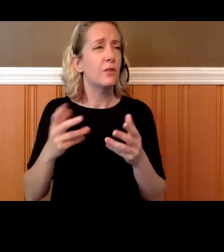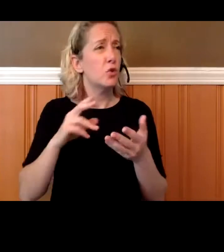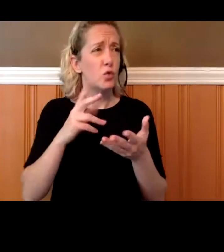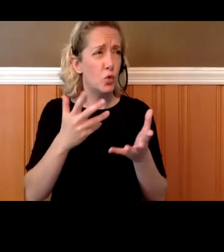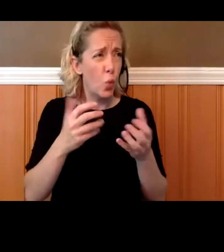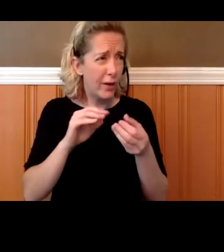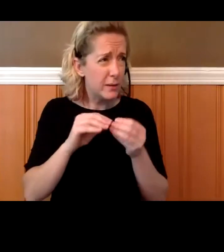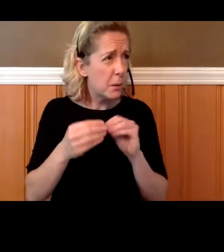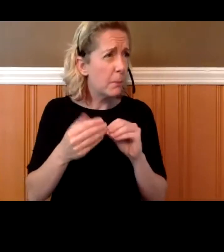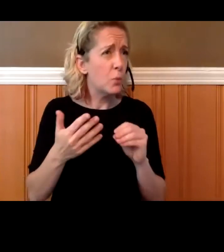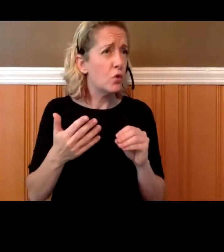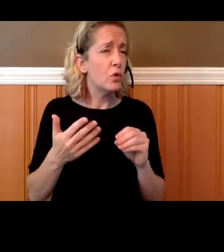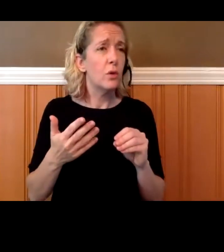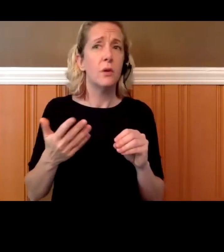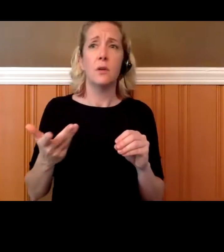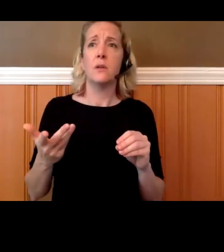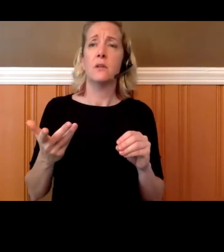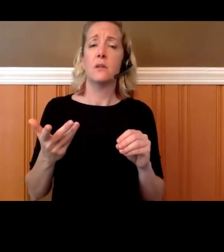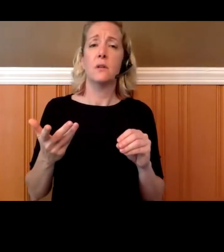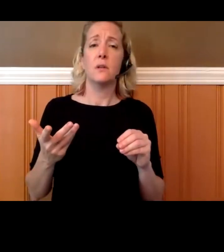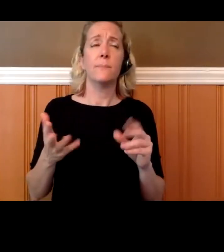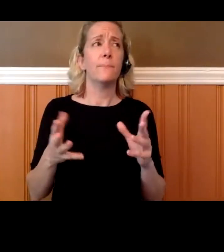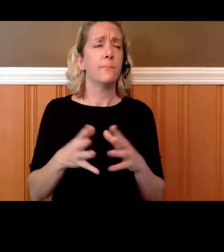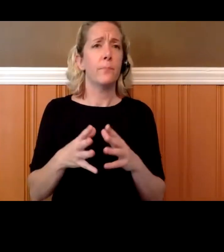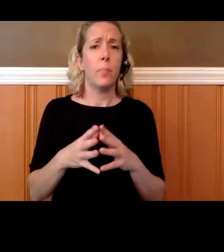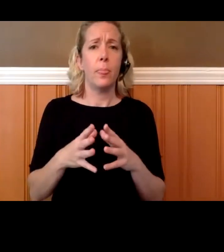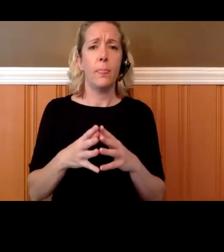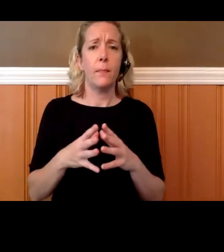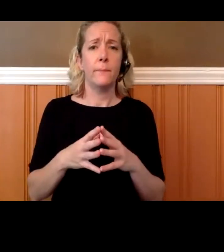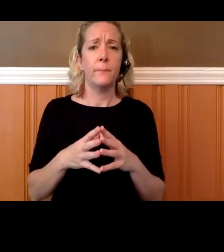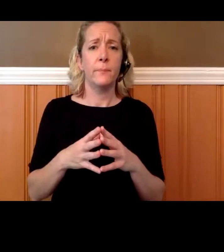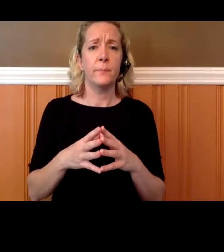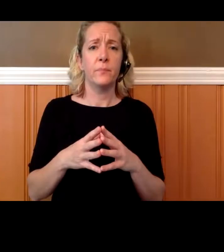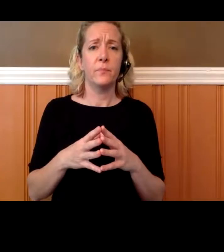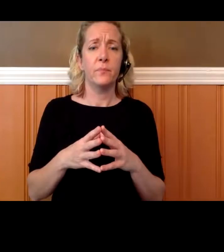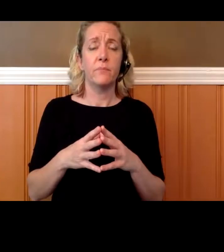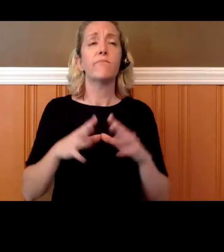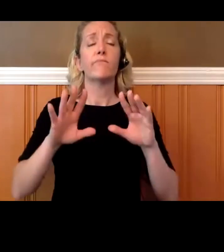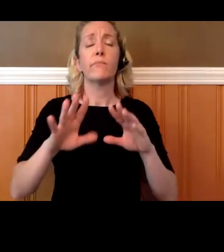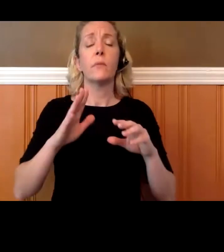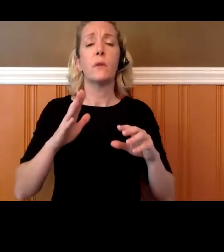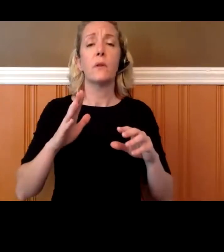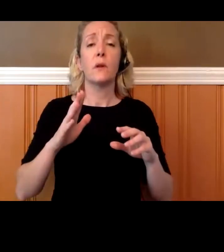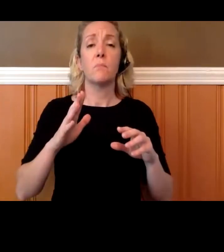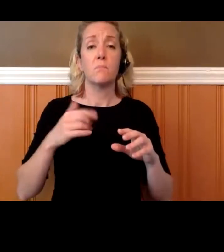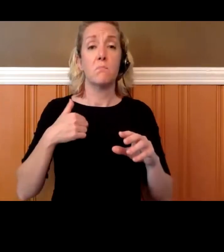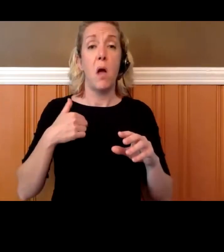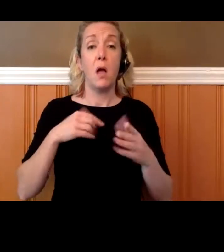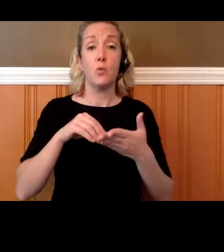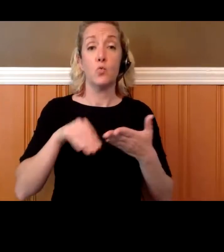number? Because let me put it this way. I've worked with some people with